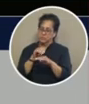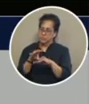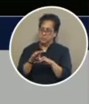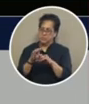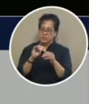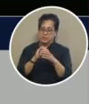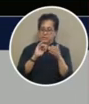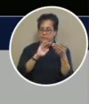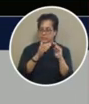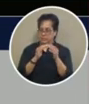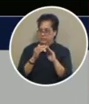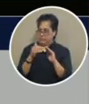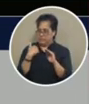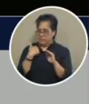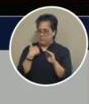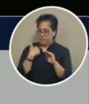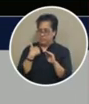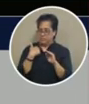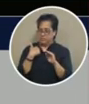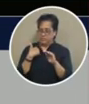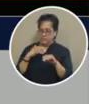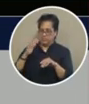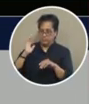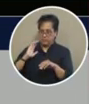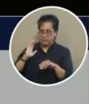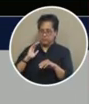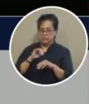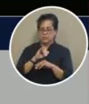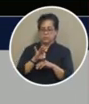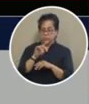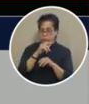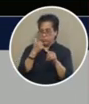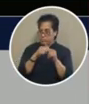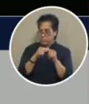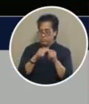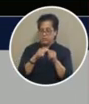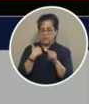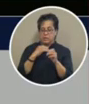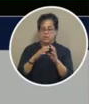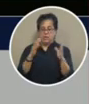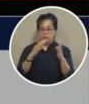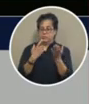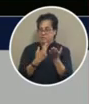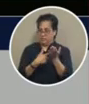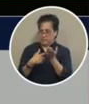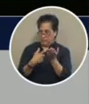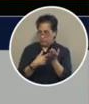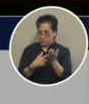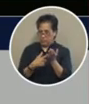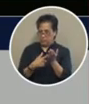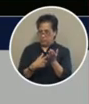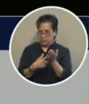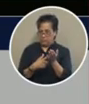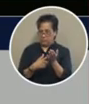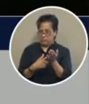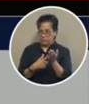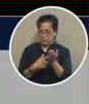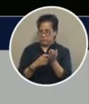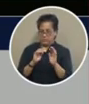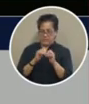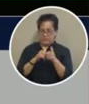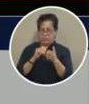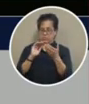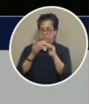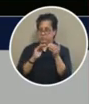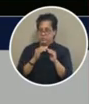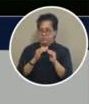the city had lived through in the past. If you recall, we've had lots of discussions with you and how the city